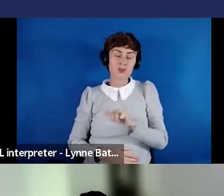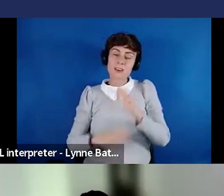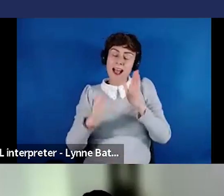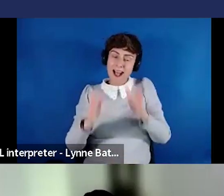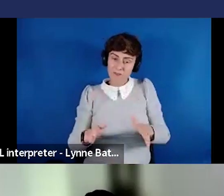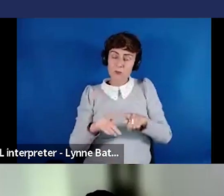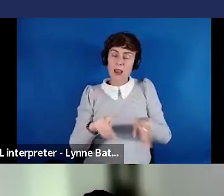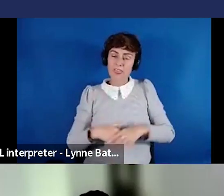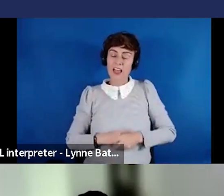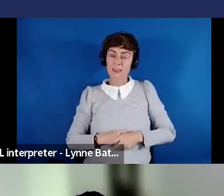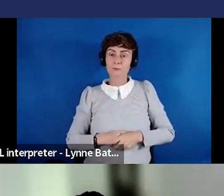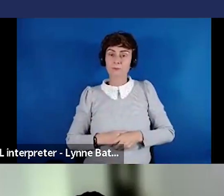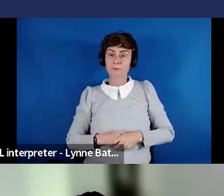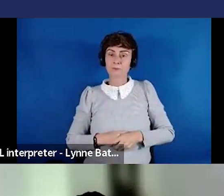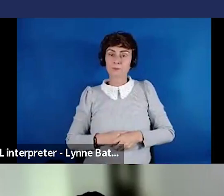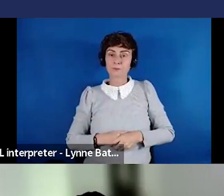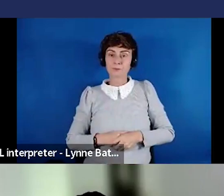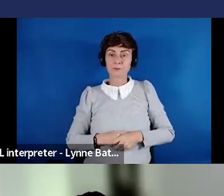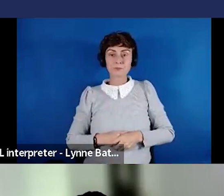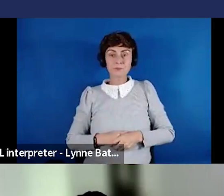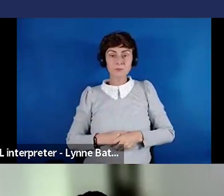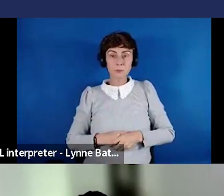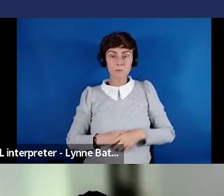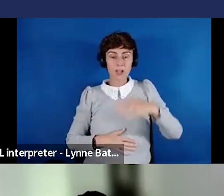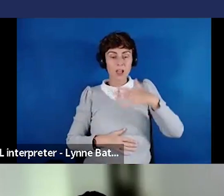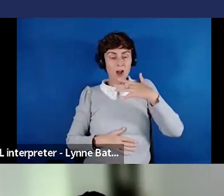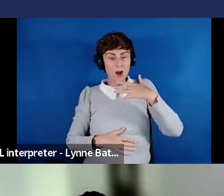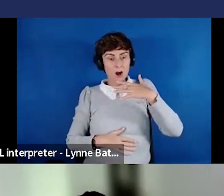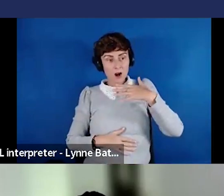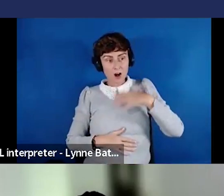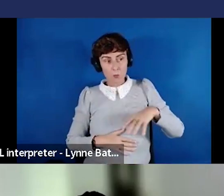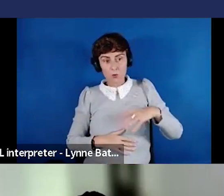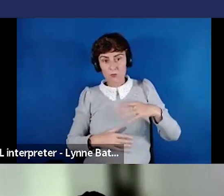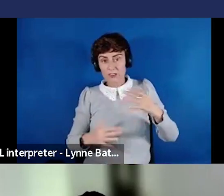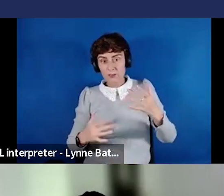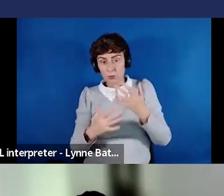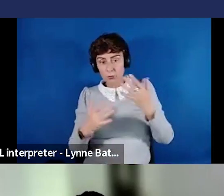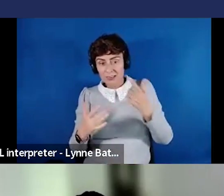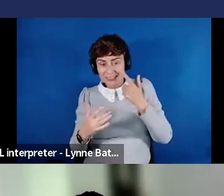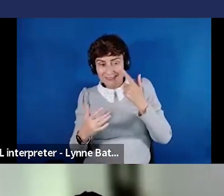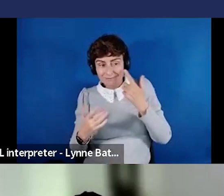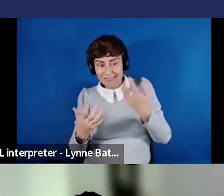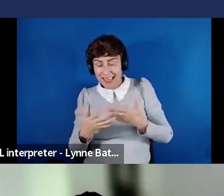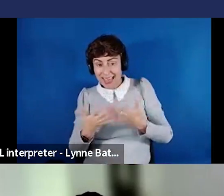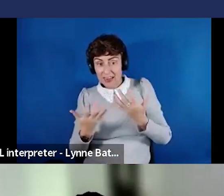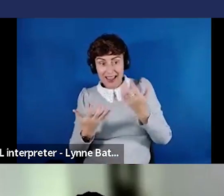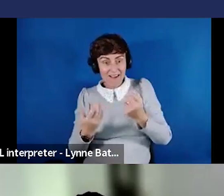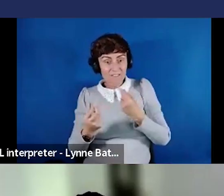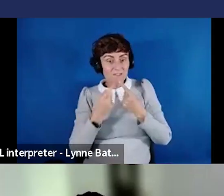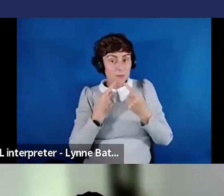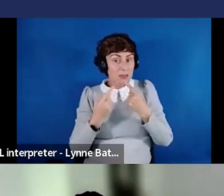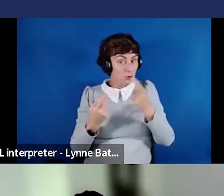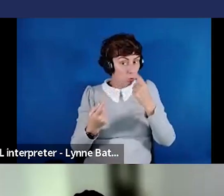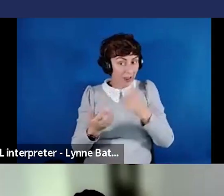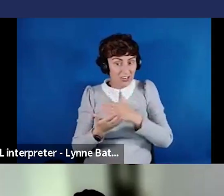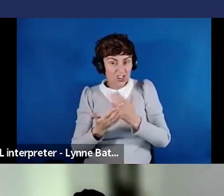way, I suppose. And I just wanted to see if any of you had any information to share about how, you know, things that we can do to